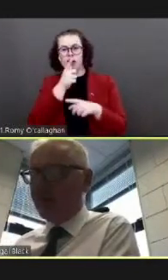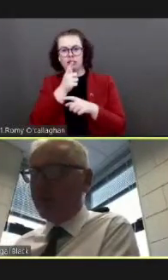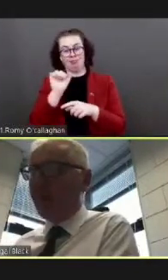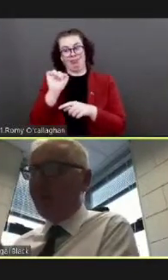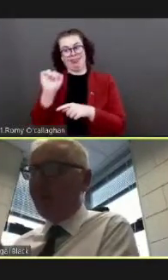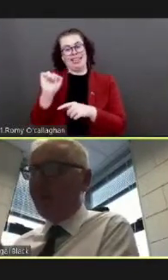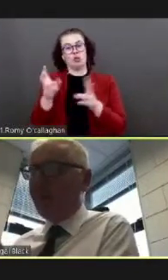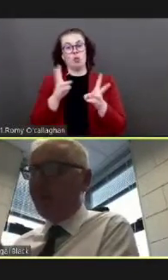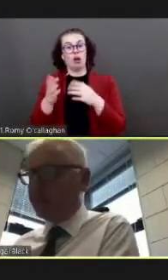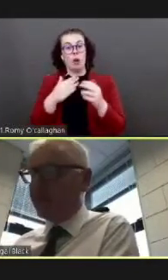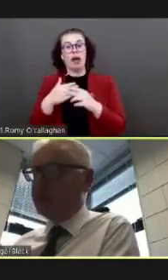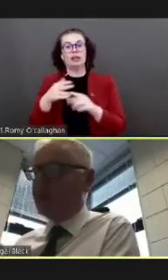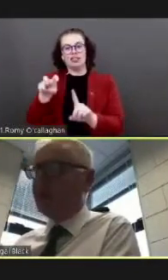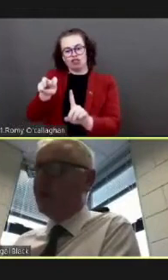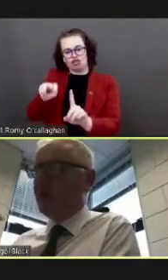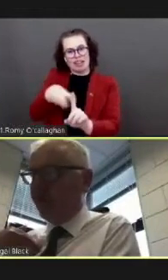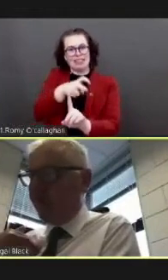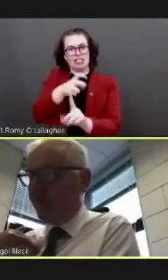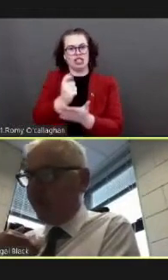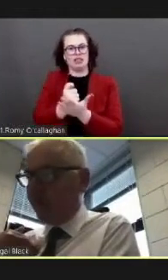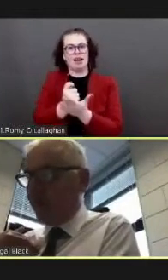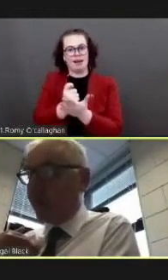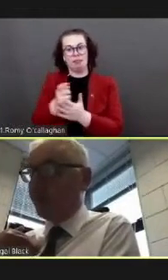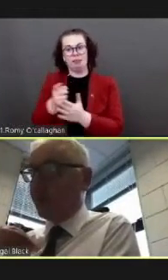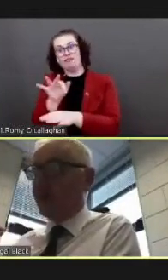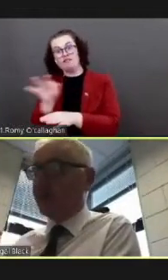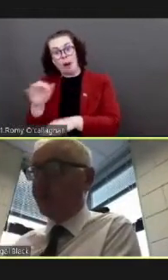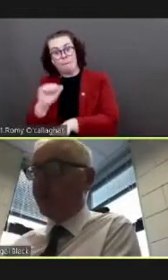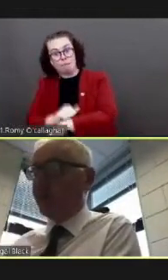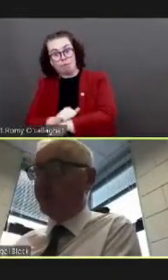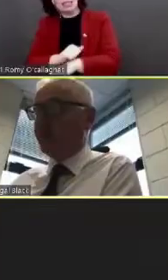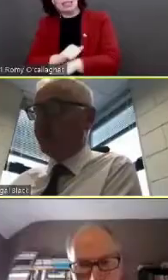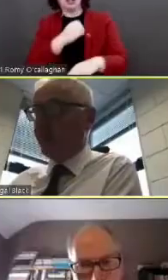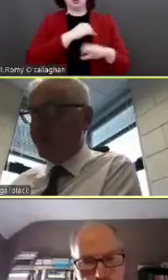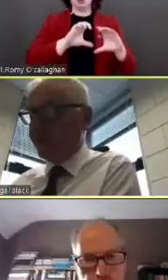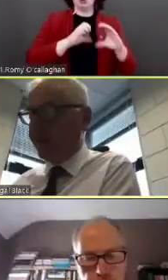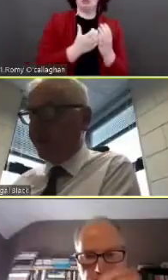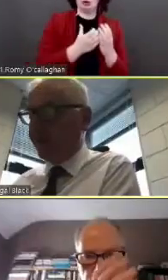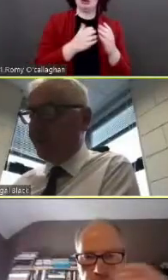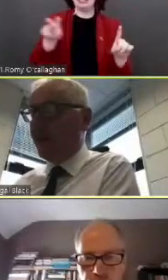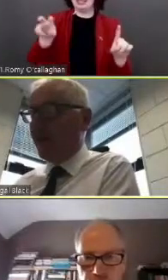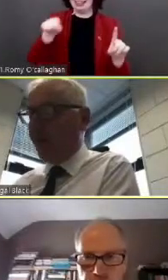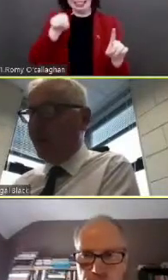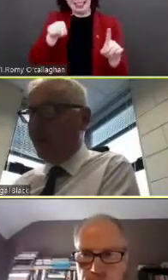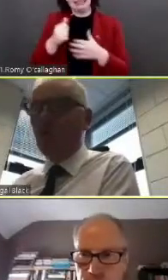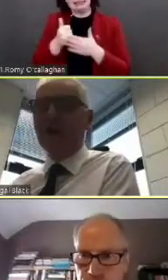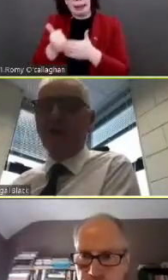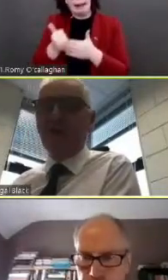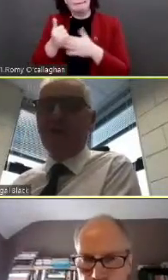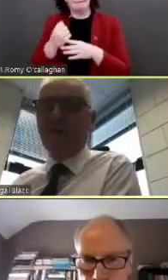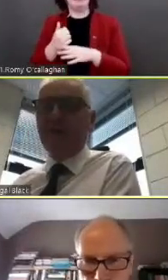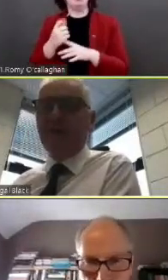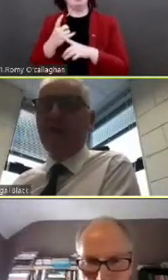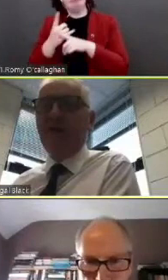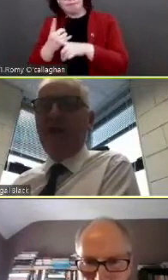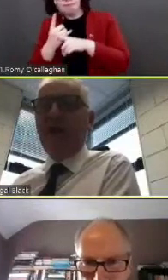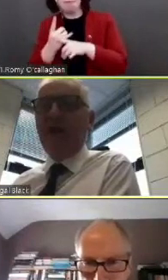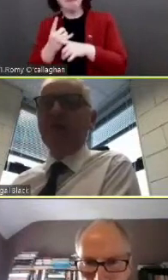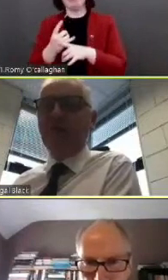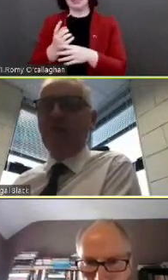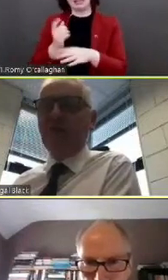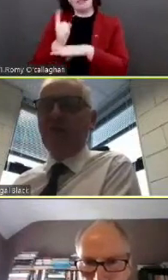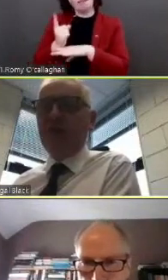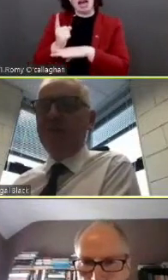and preparing people for a transition from a prison perspective, from custody to community, and then working with people in